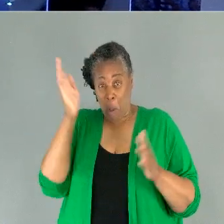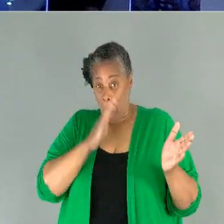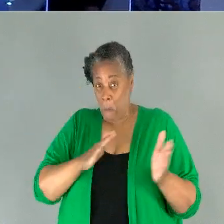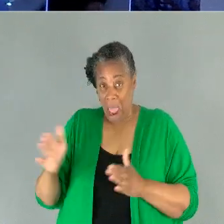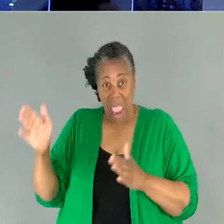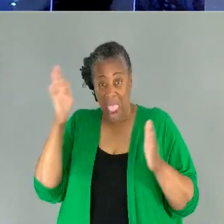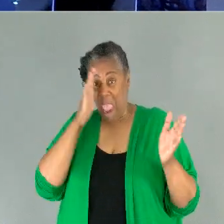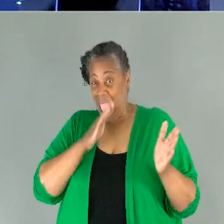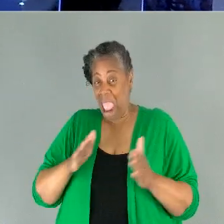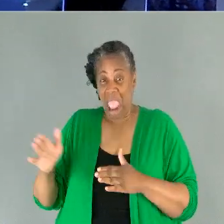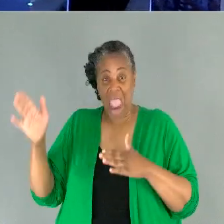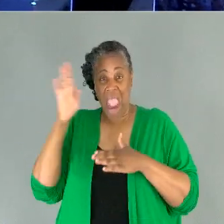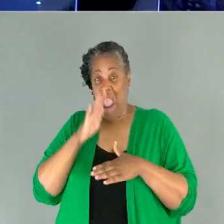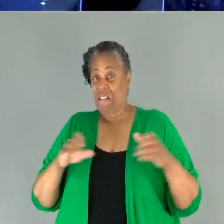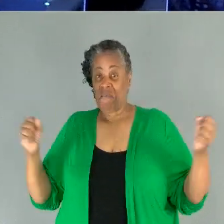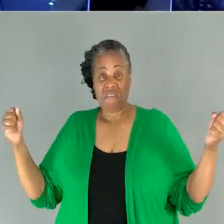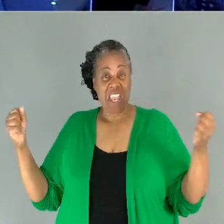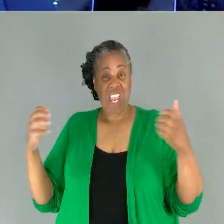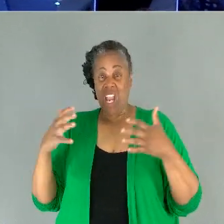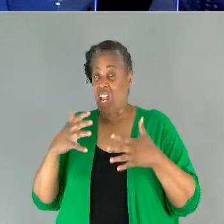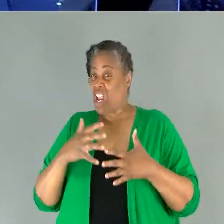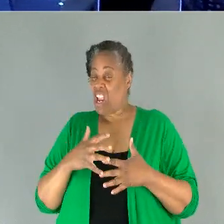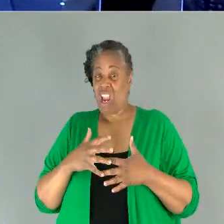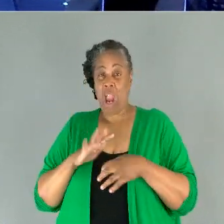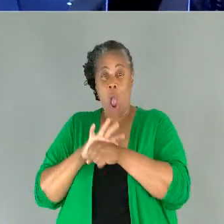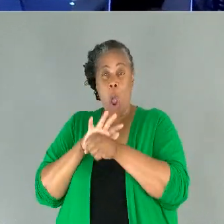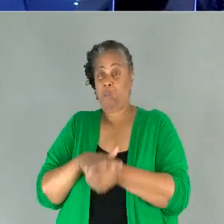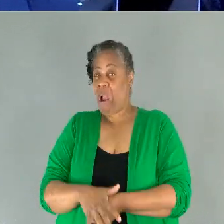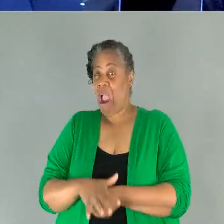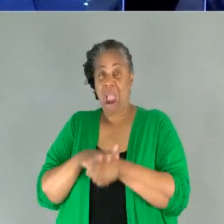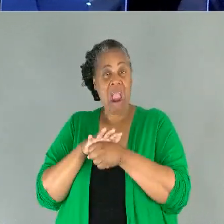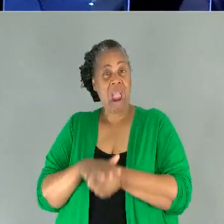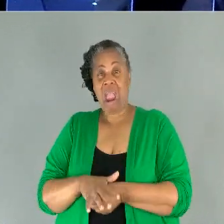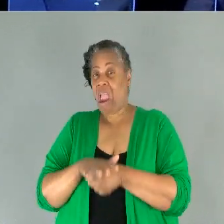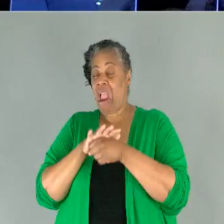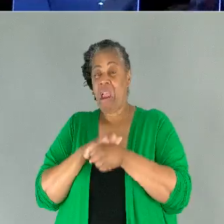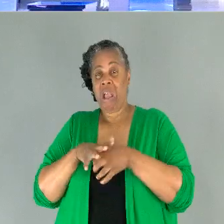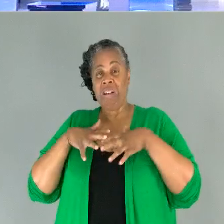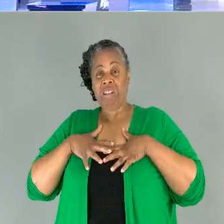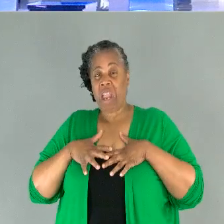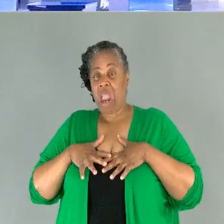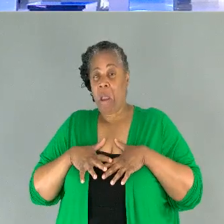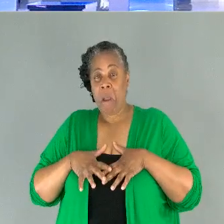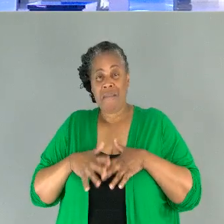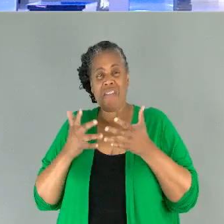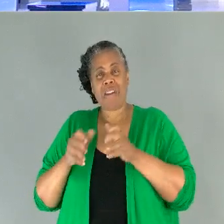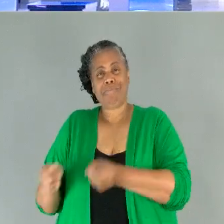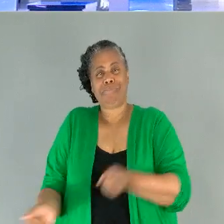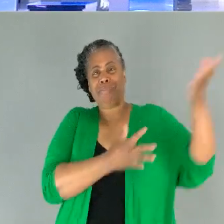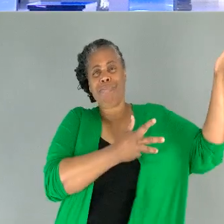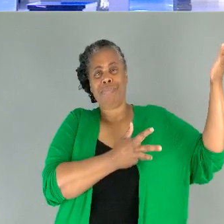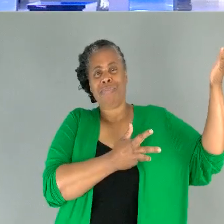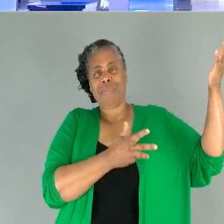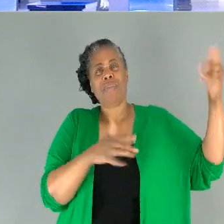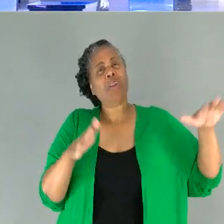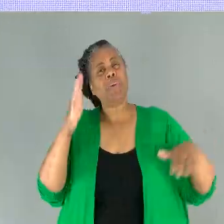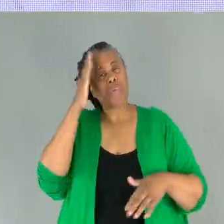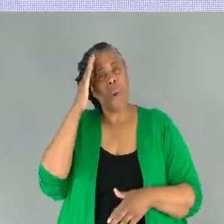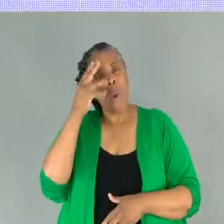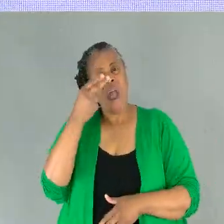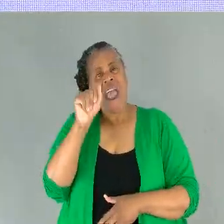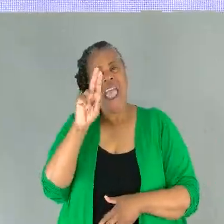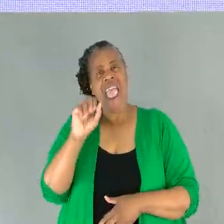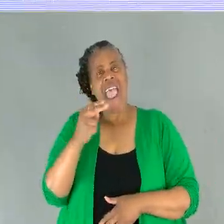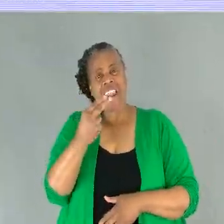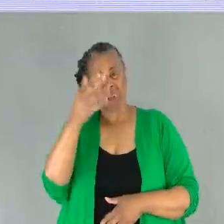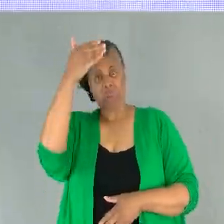principalities and fear and oppression and depression. And Hannah knew her place in the